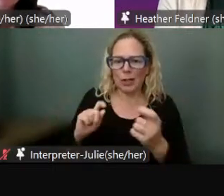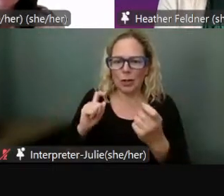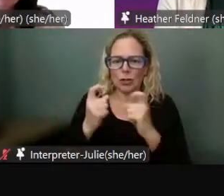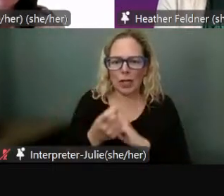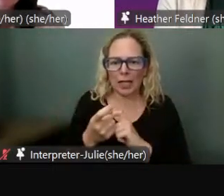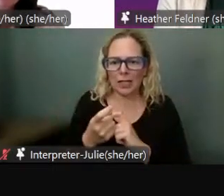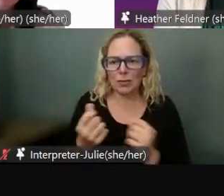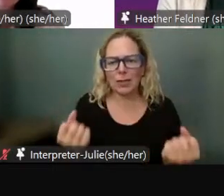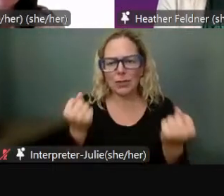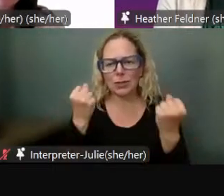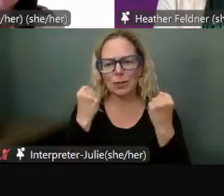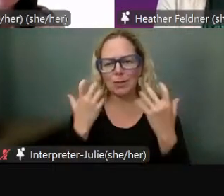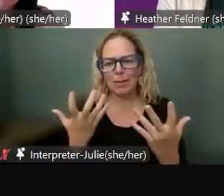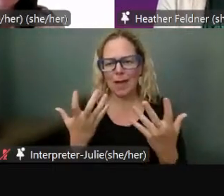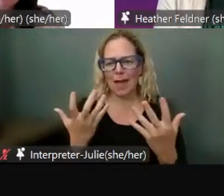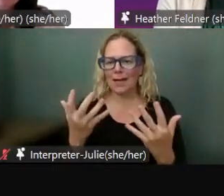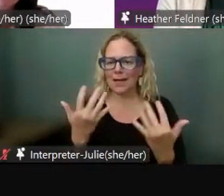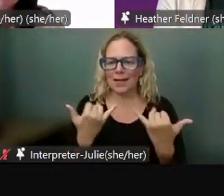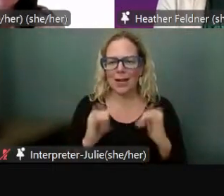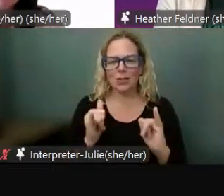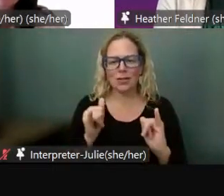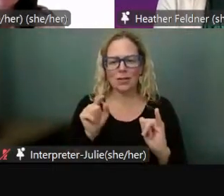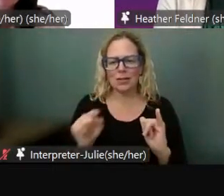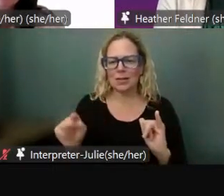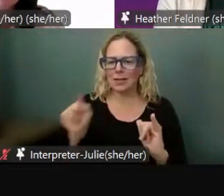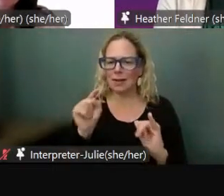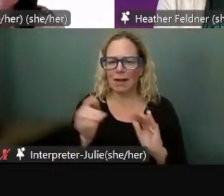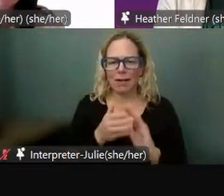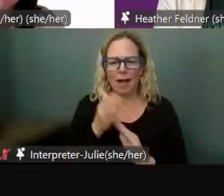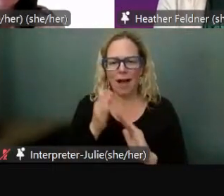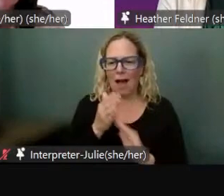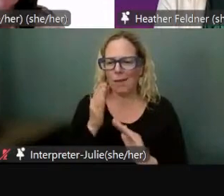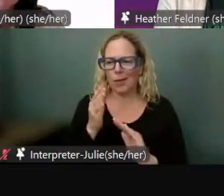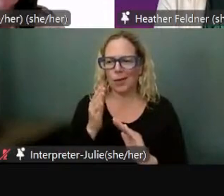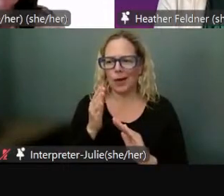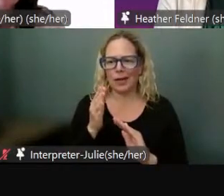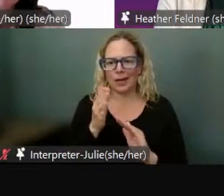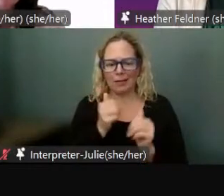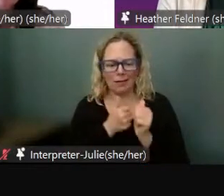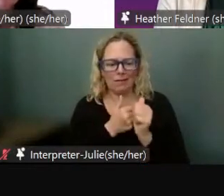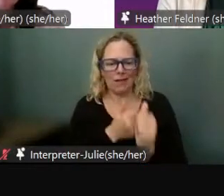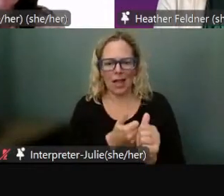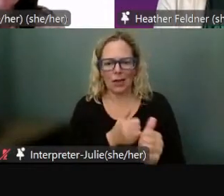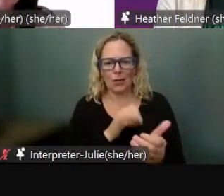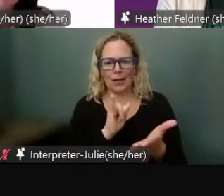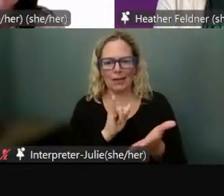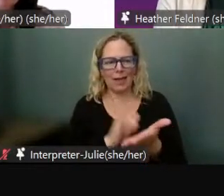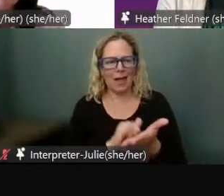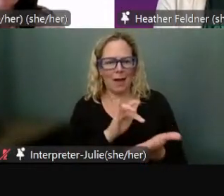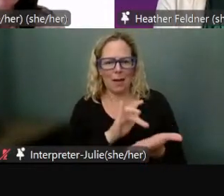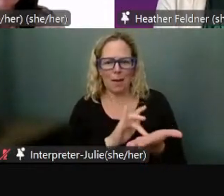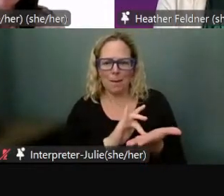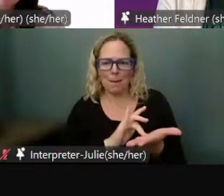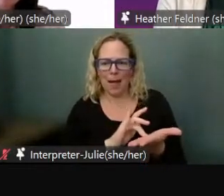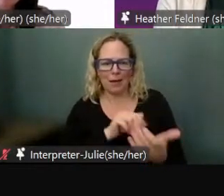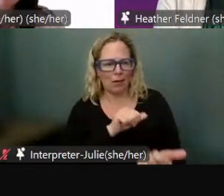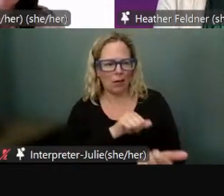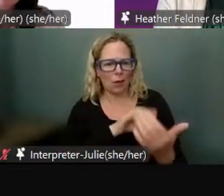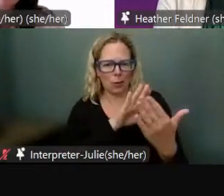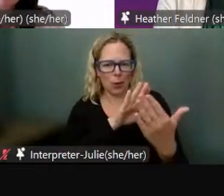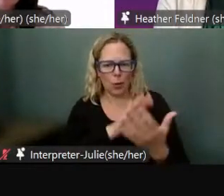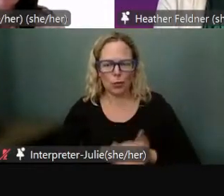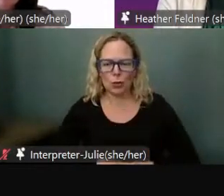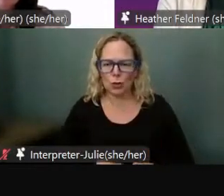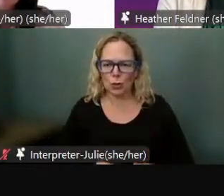still operating based on the medical, you know, biomedical approach and focus on that. So on a